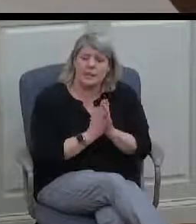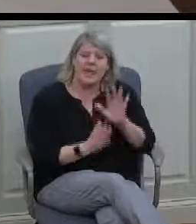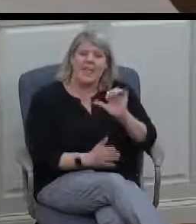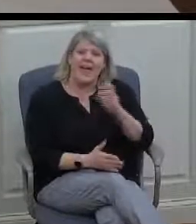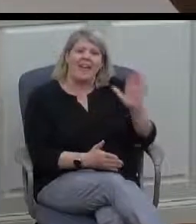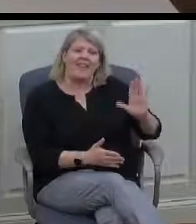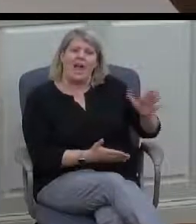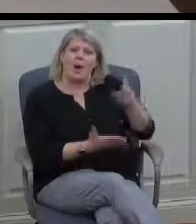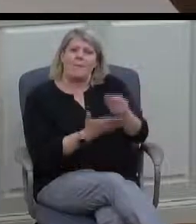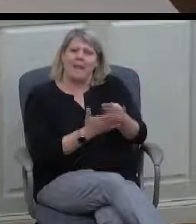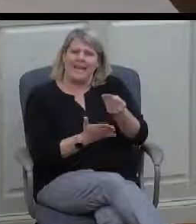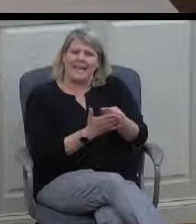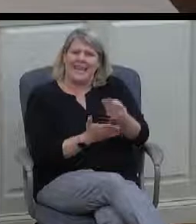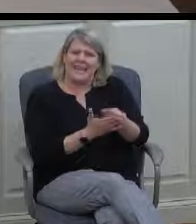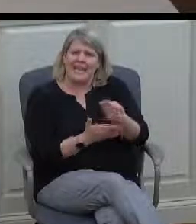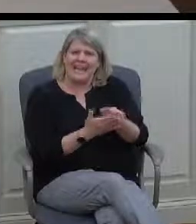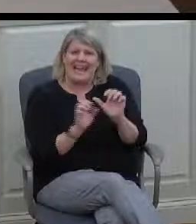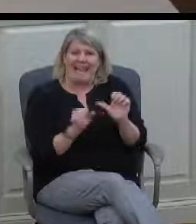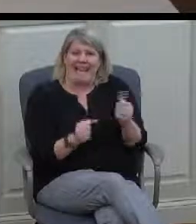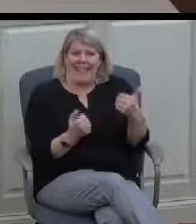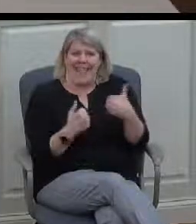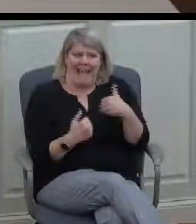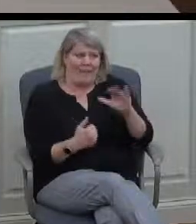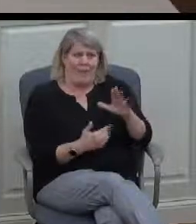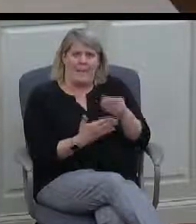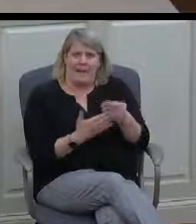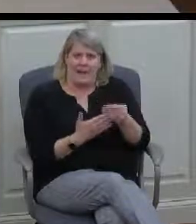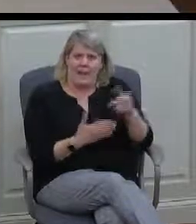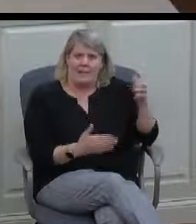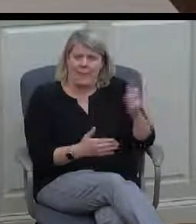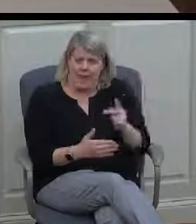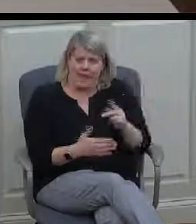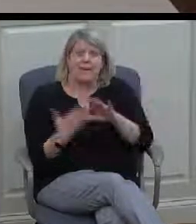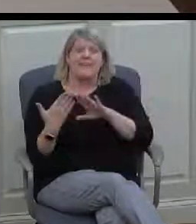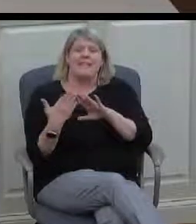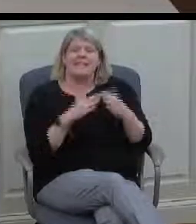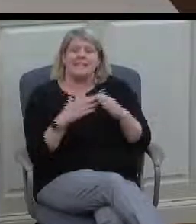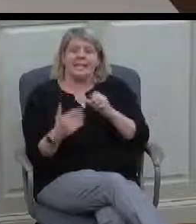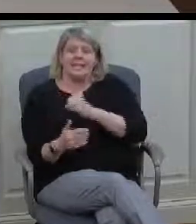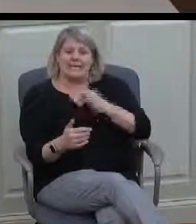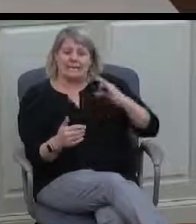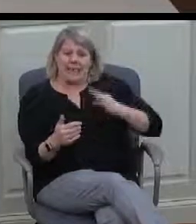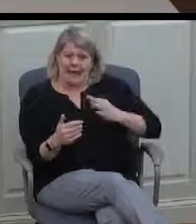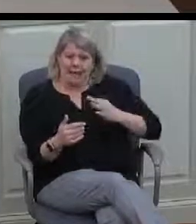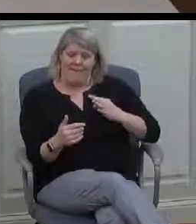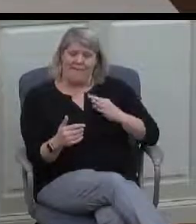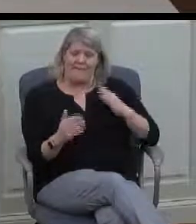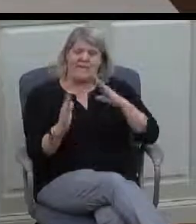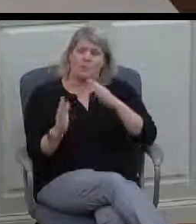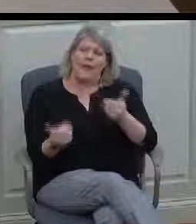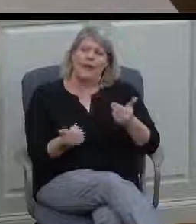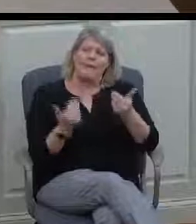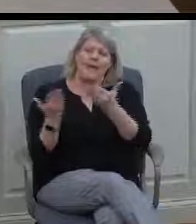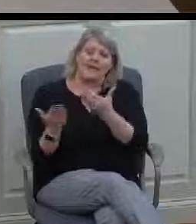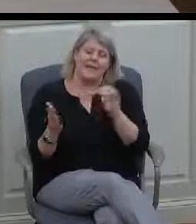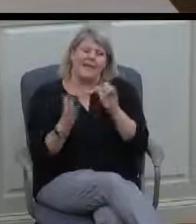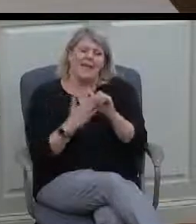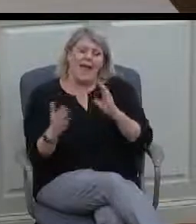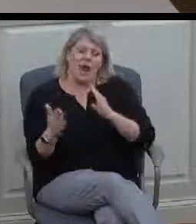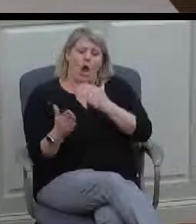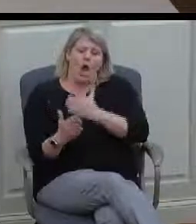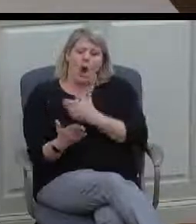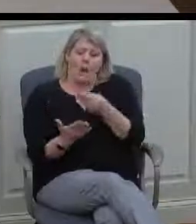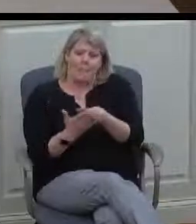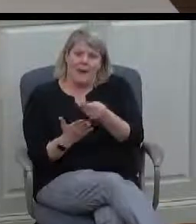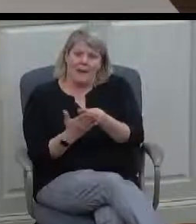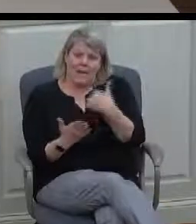be restored. The city would suggest, or city staff is suggesting that the COVID relief funds that the city received, this is an appropriate use for